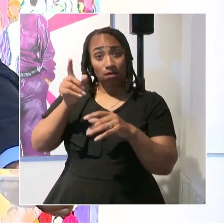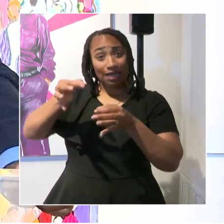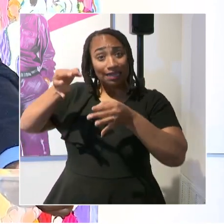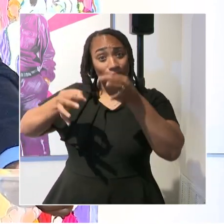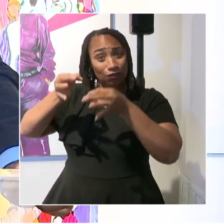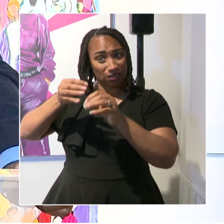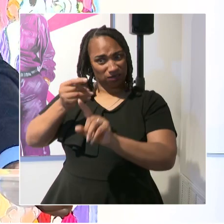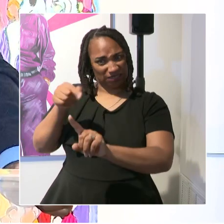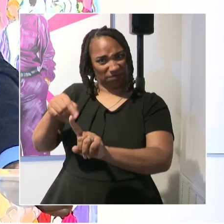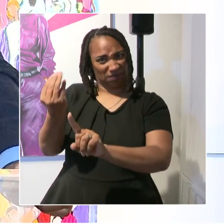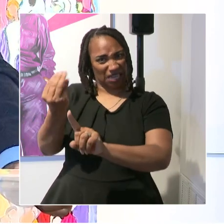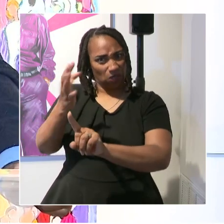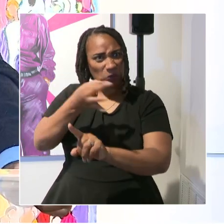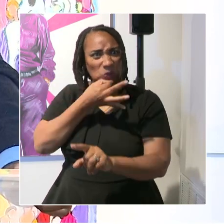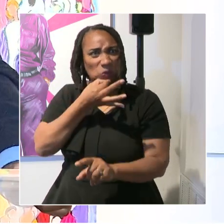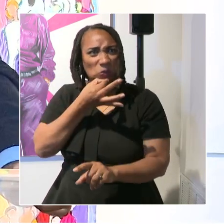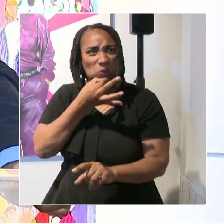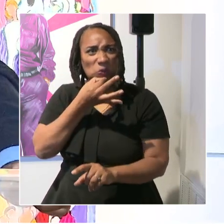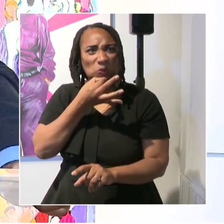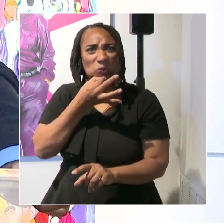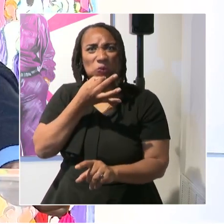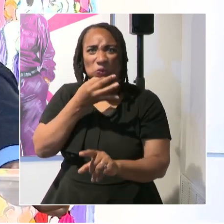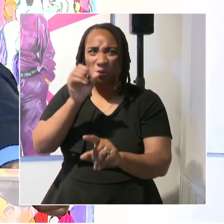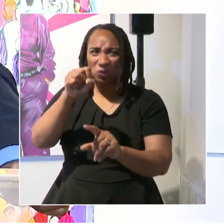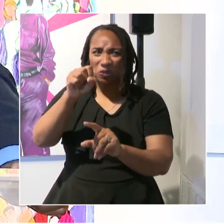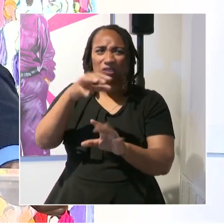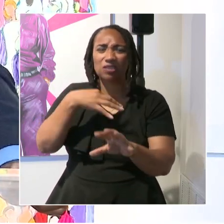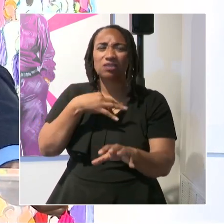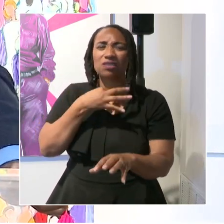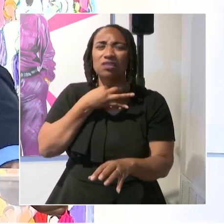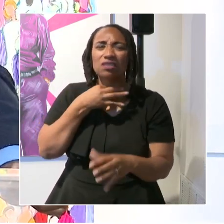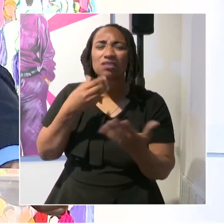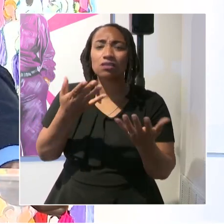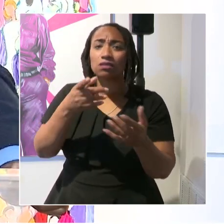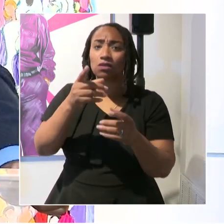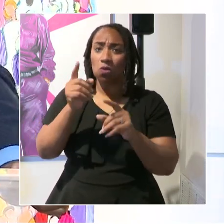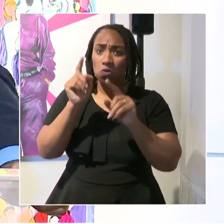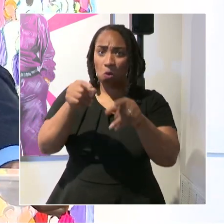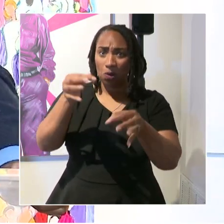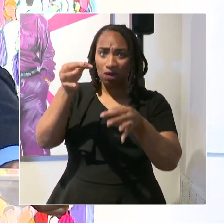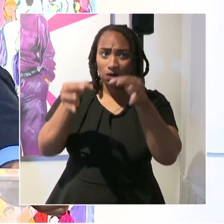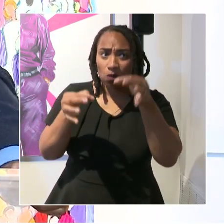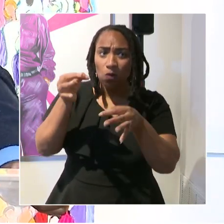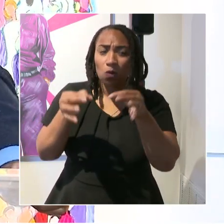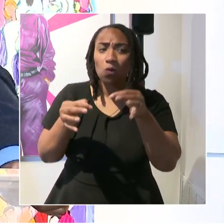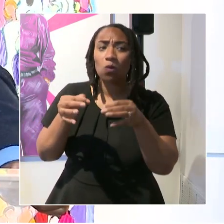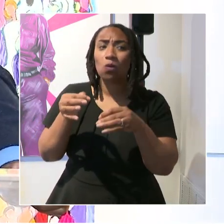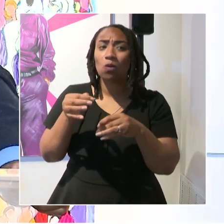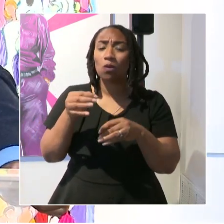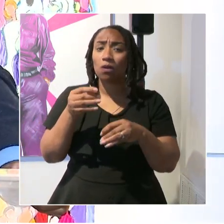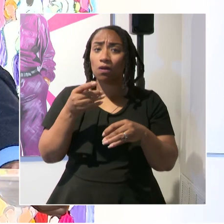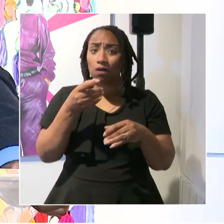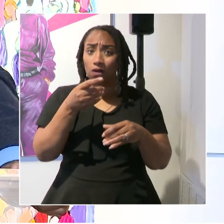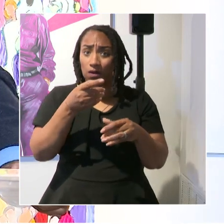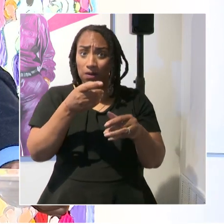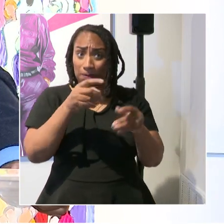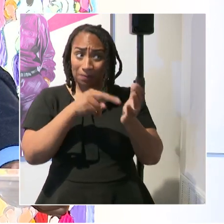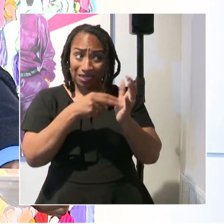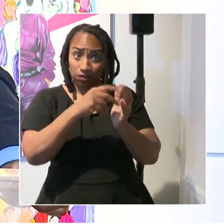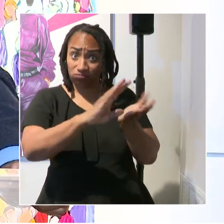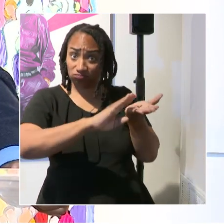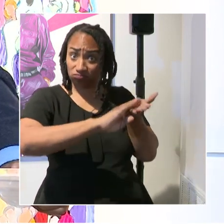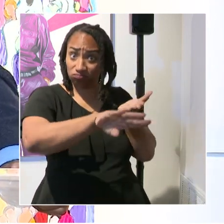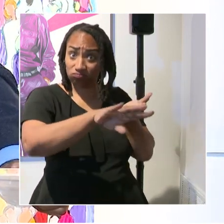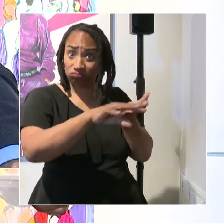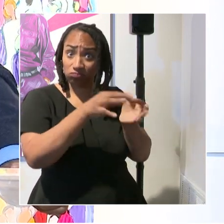these deliberations? On the first part of your question, Mark, I'm not prepared to tell you what my recommendation is. I have not had the